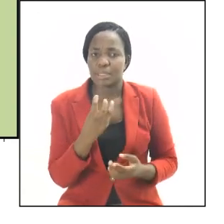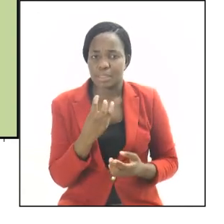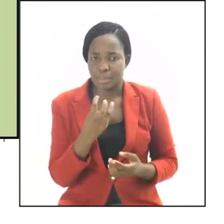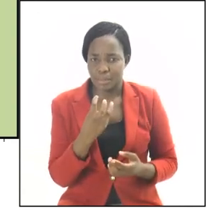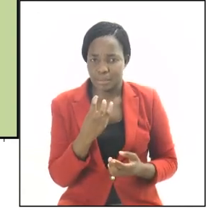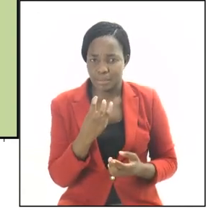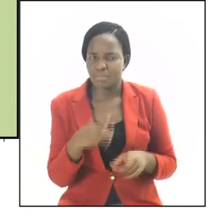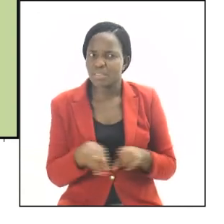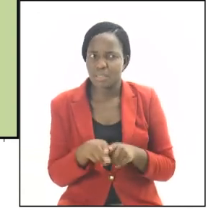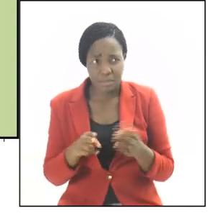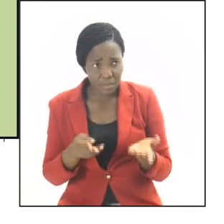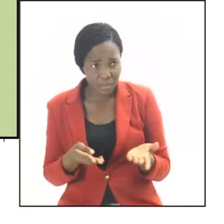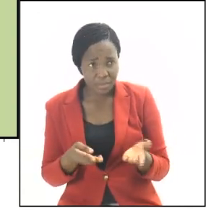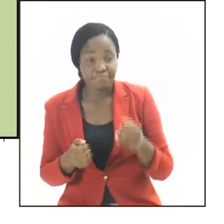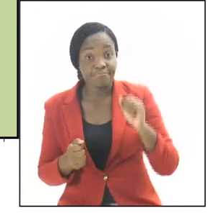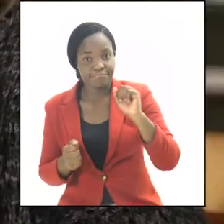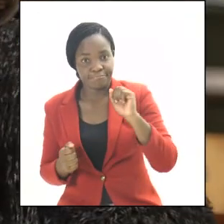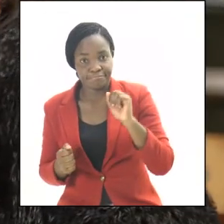It's the same answer.